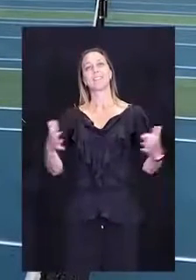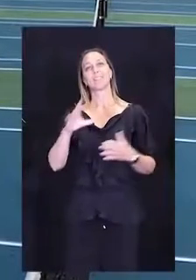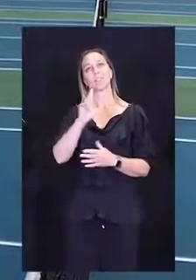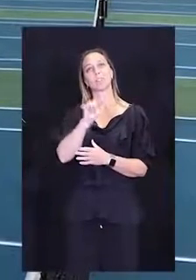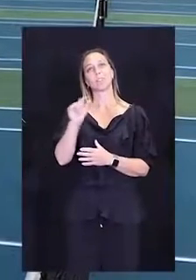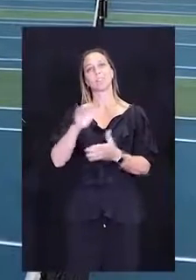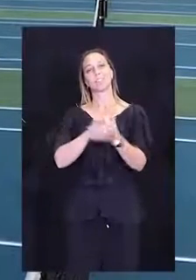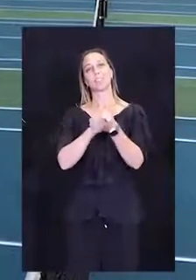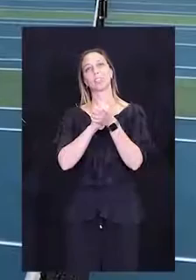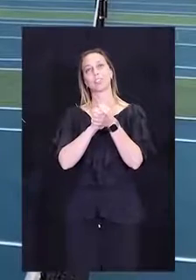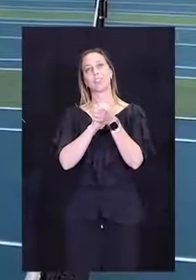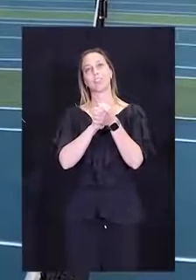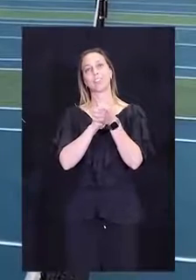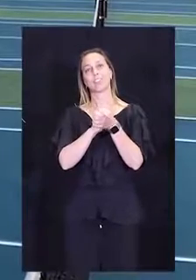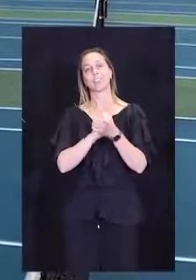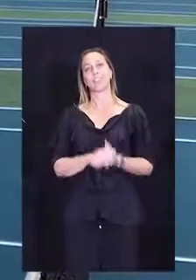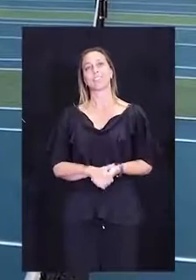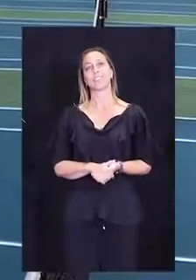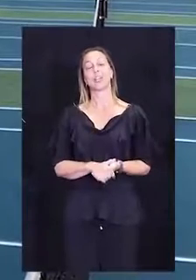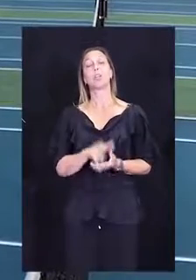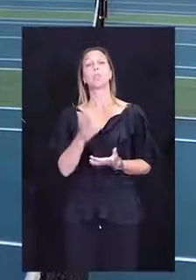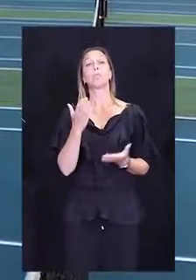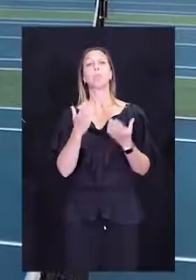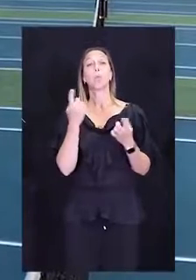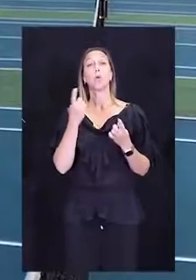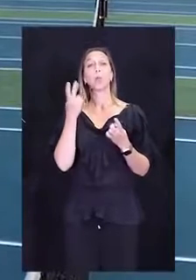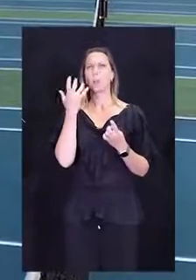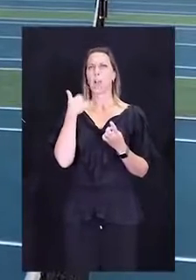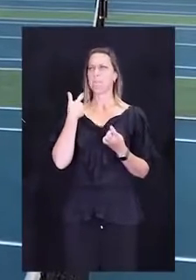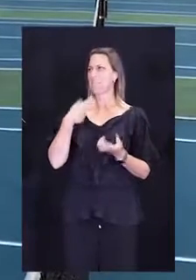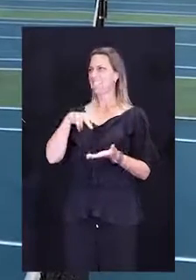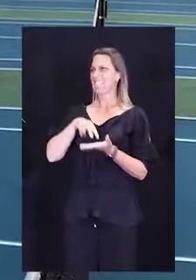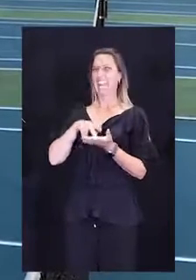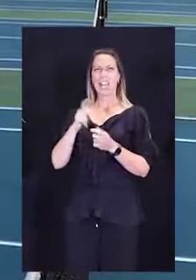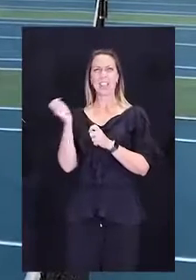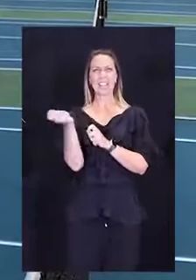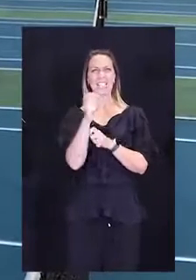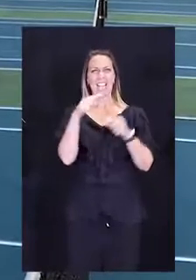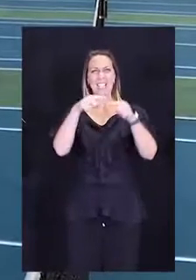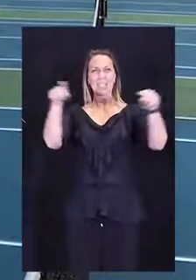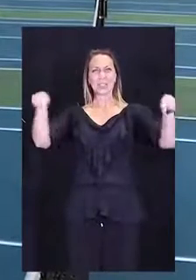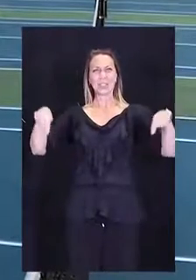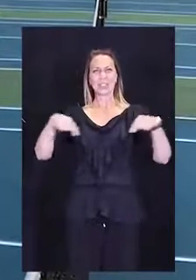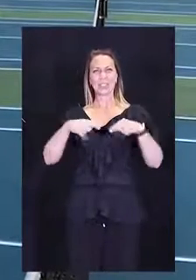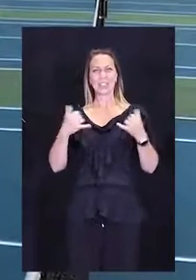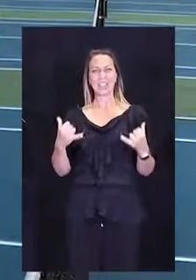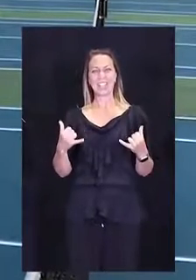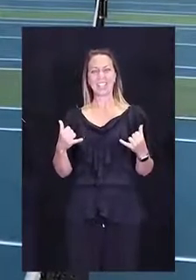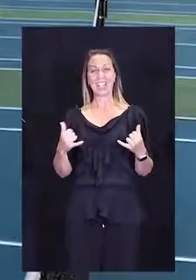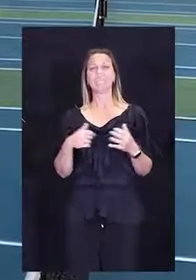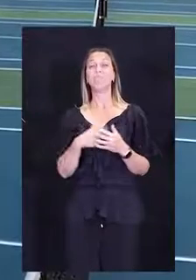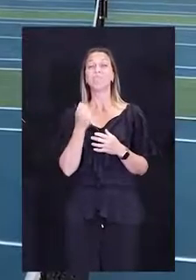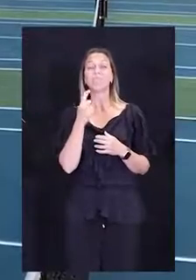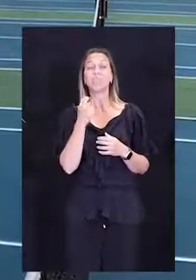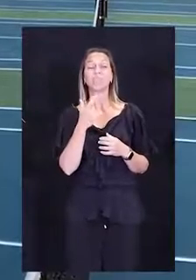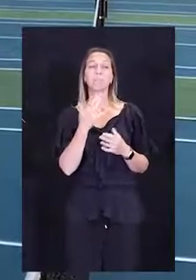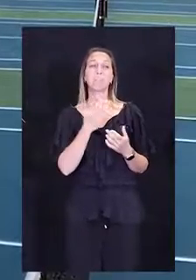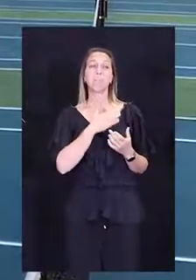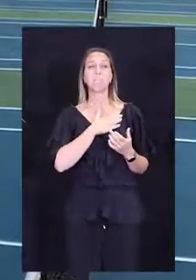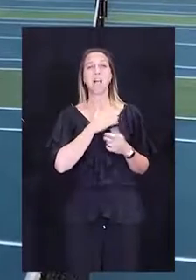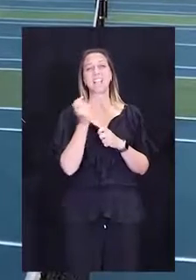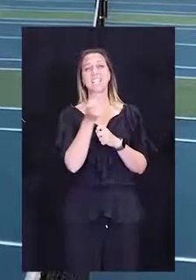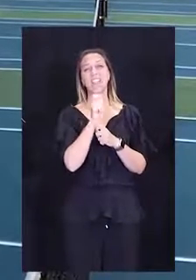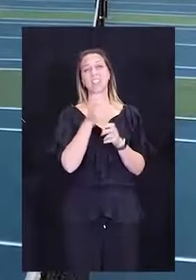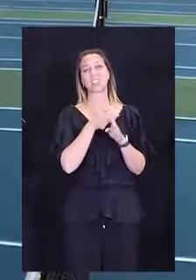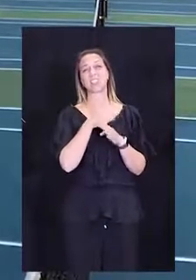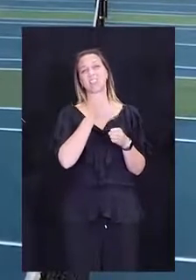Class of 2020, congratulations. You may be wondering why I'm standing in the middle of a tennis court right now. Although the end of my high school tennis